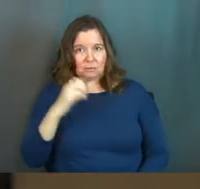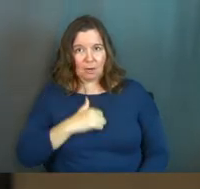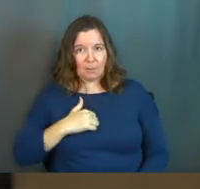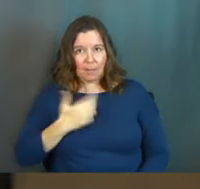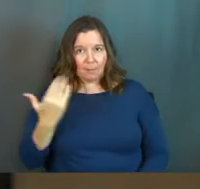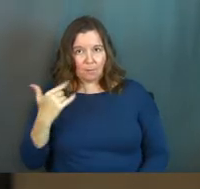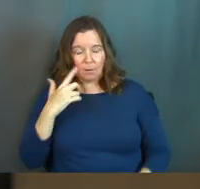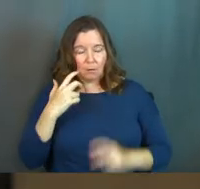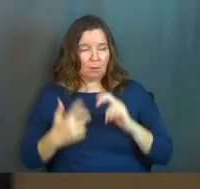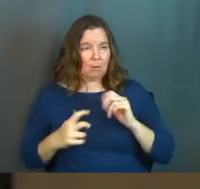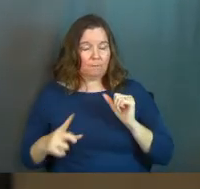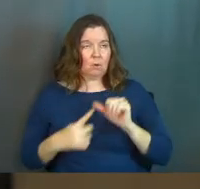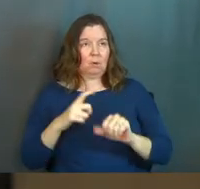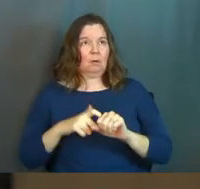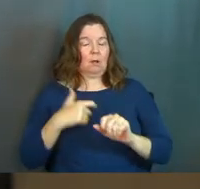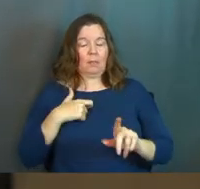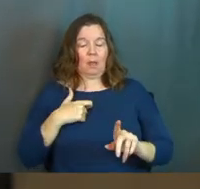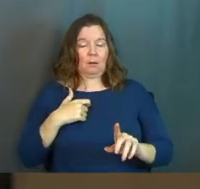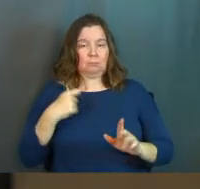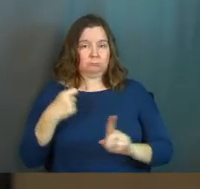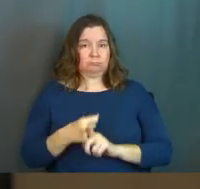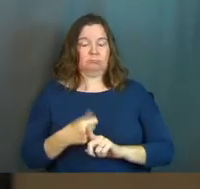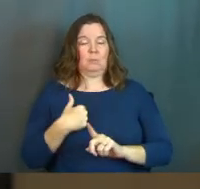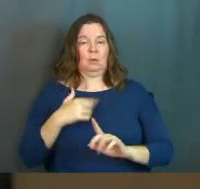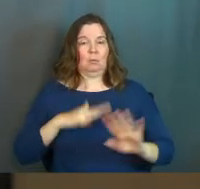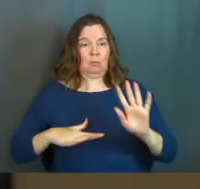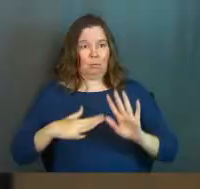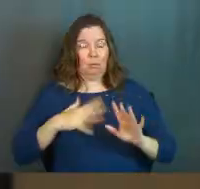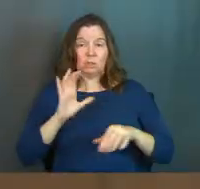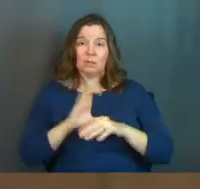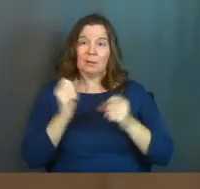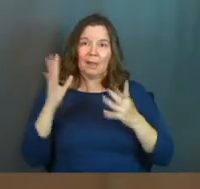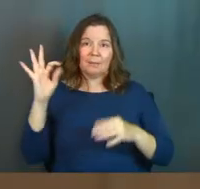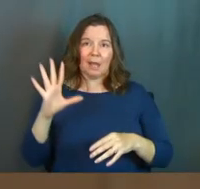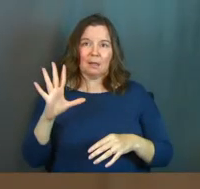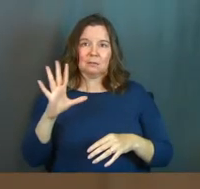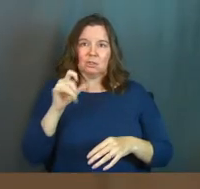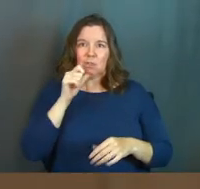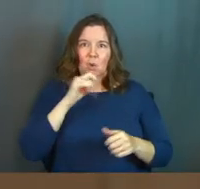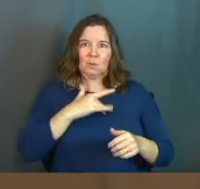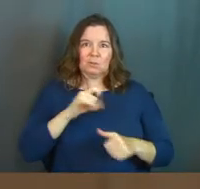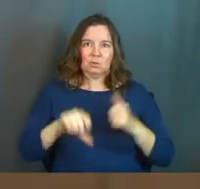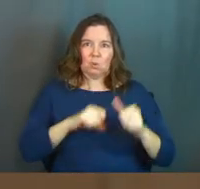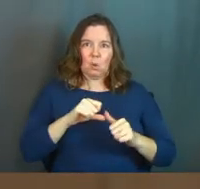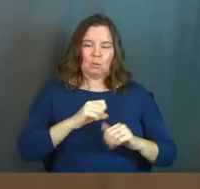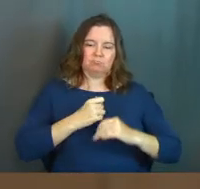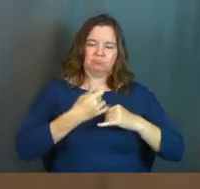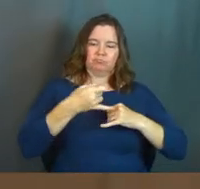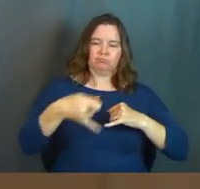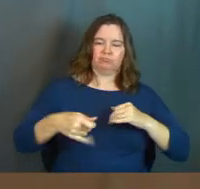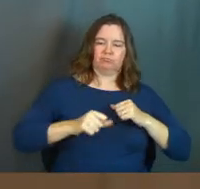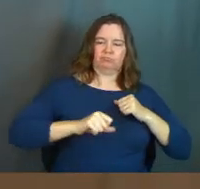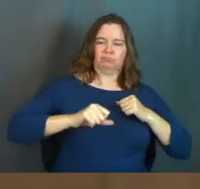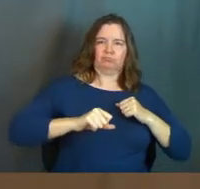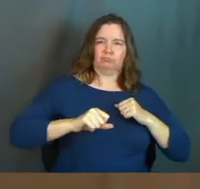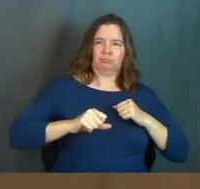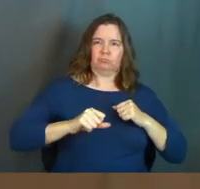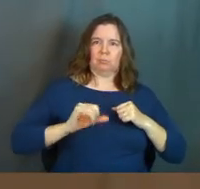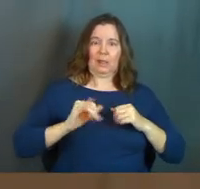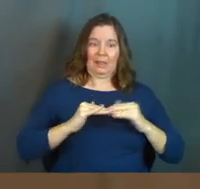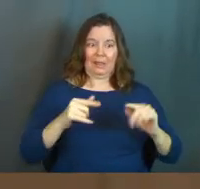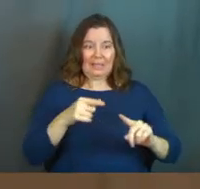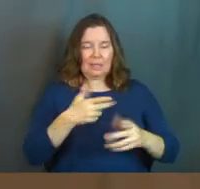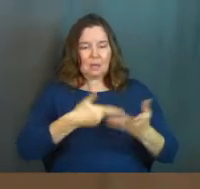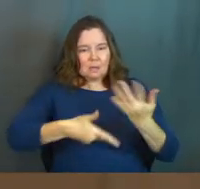me. Because, you know, churches, a lot of the pastors don't socialize with the congregation at a level like he